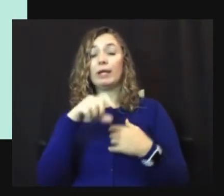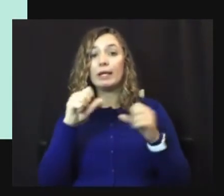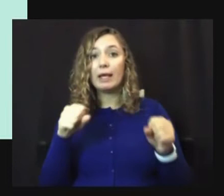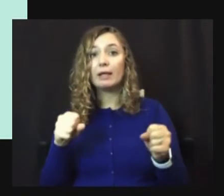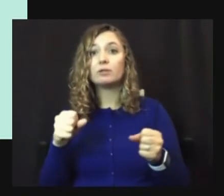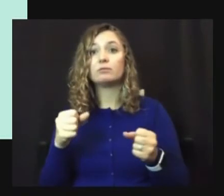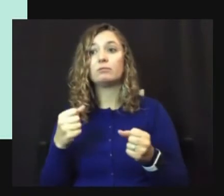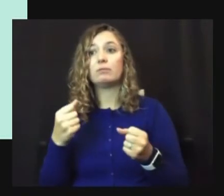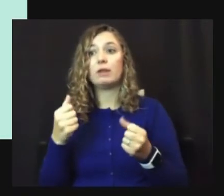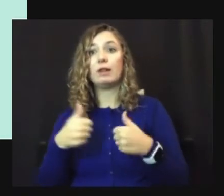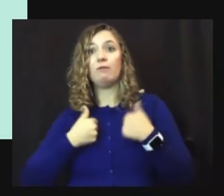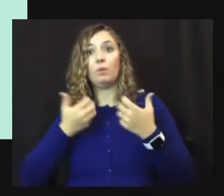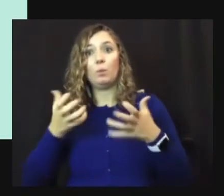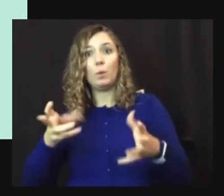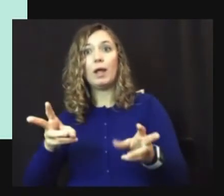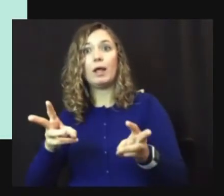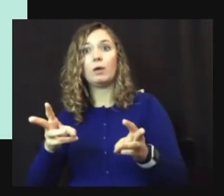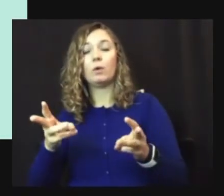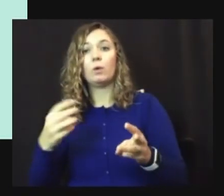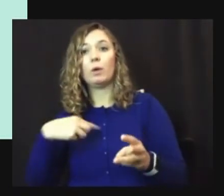tell us to be independent,